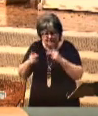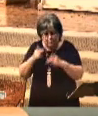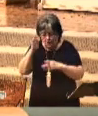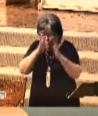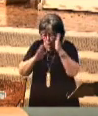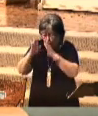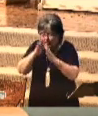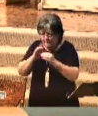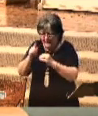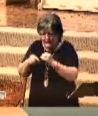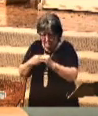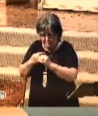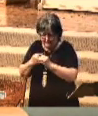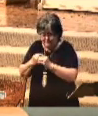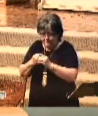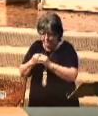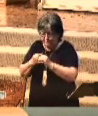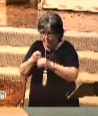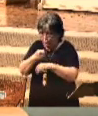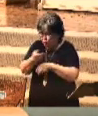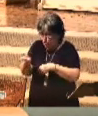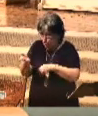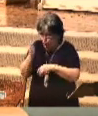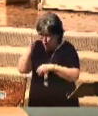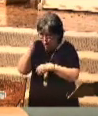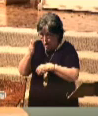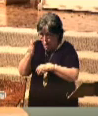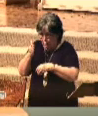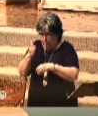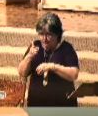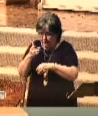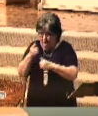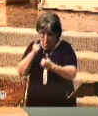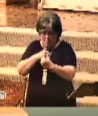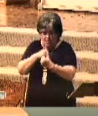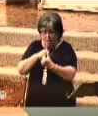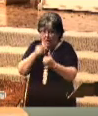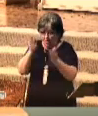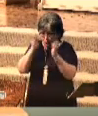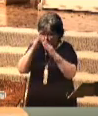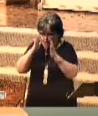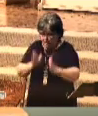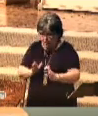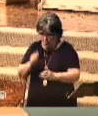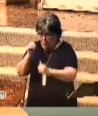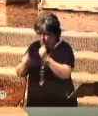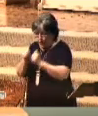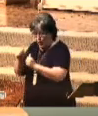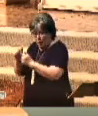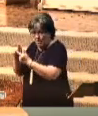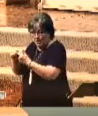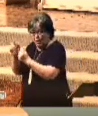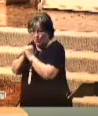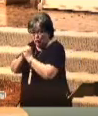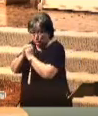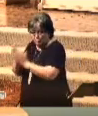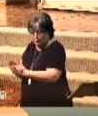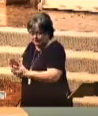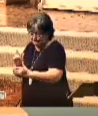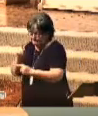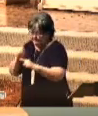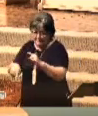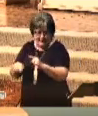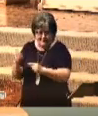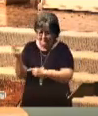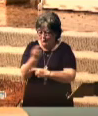worry about. And you'll either be a worrier or you'll be a worshiper. You cannot do both at the